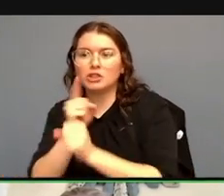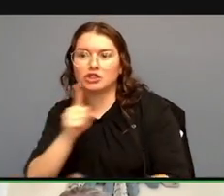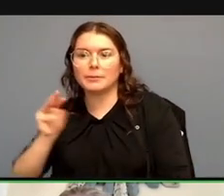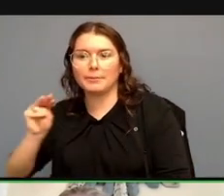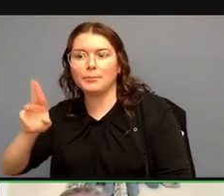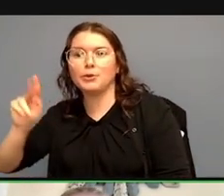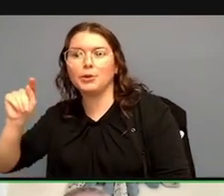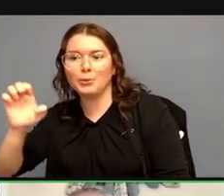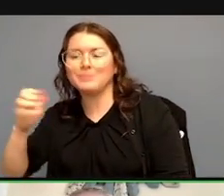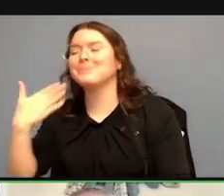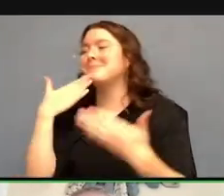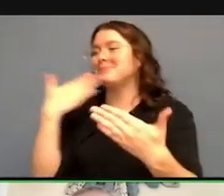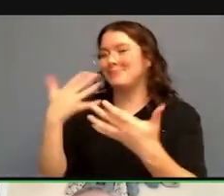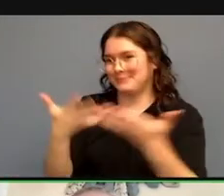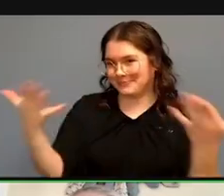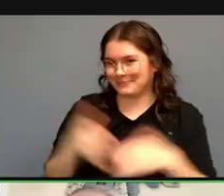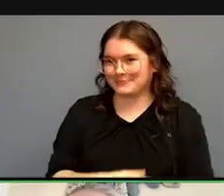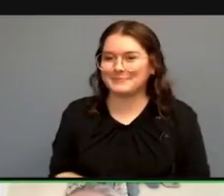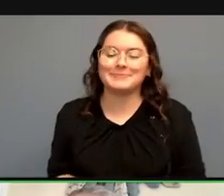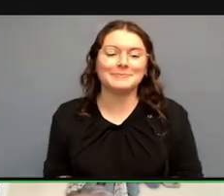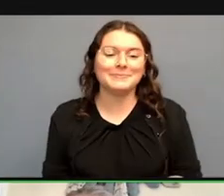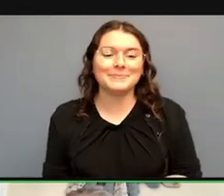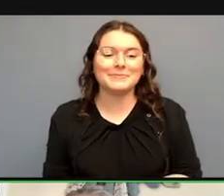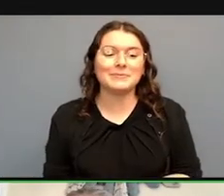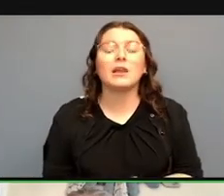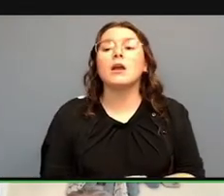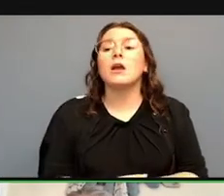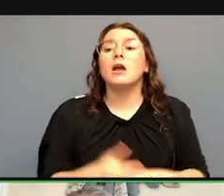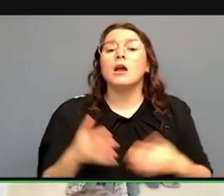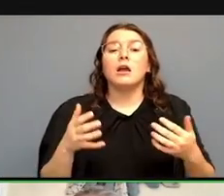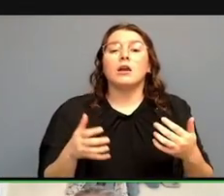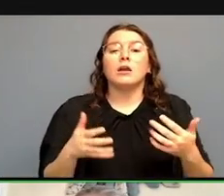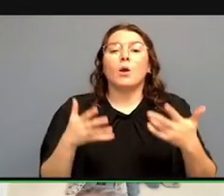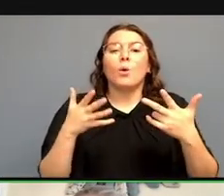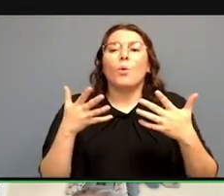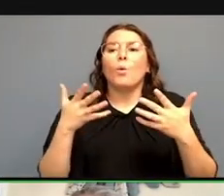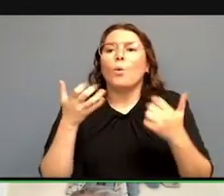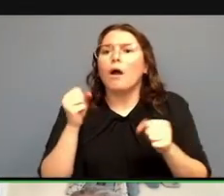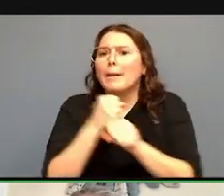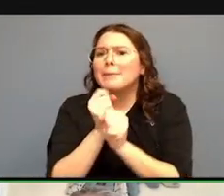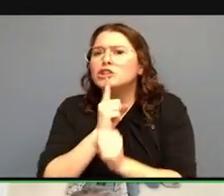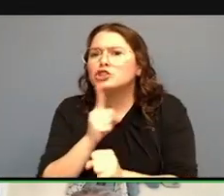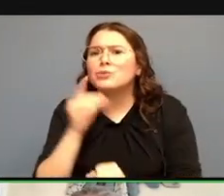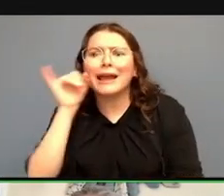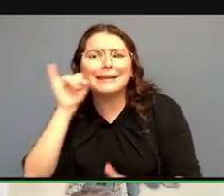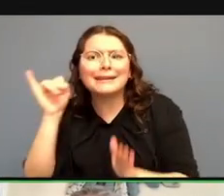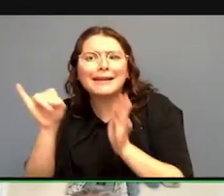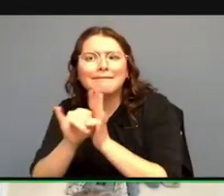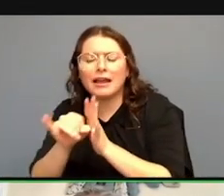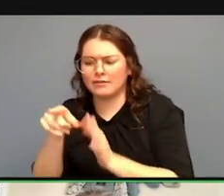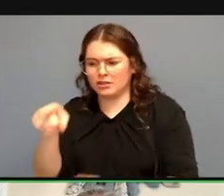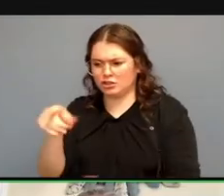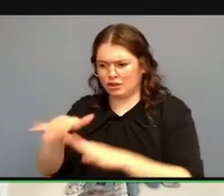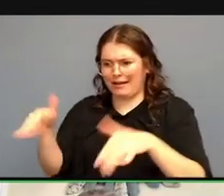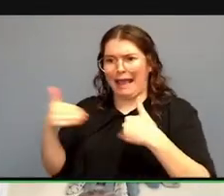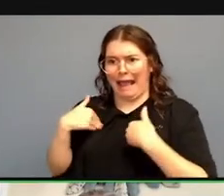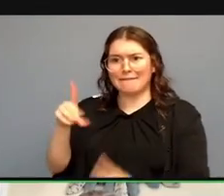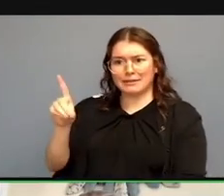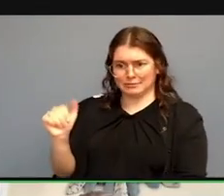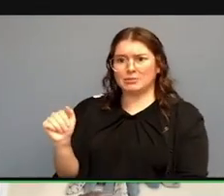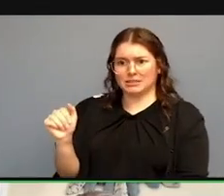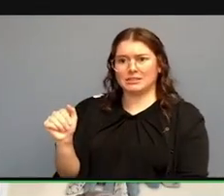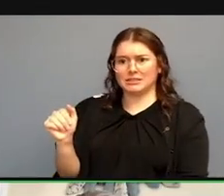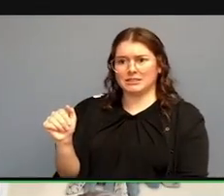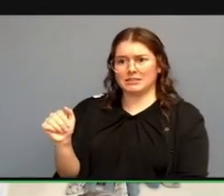Okay, thank you so much. We want to make sure we're identifying whether a student has a disability, if there